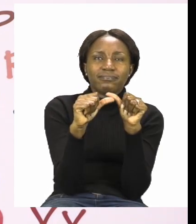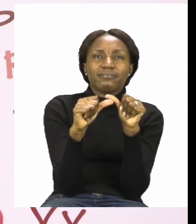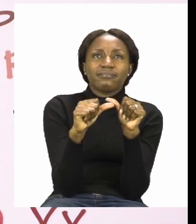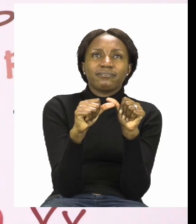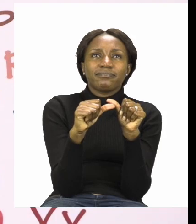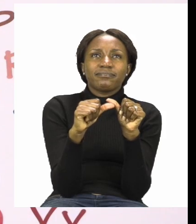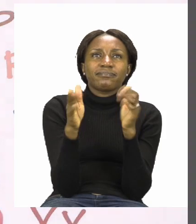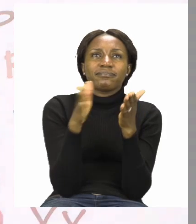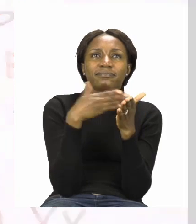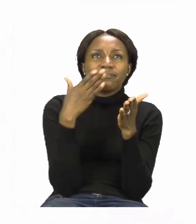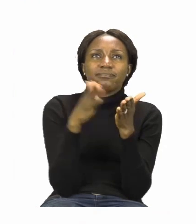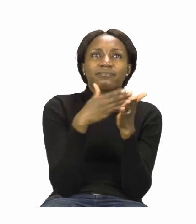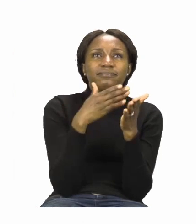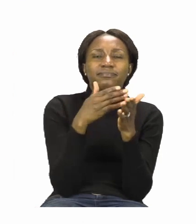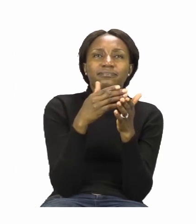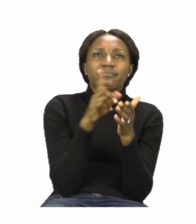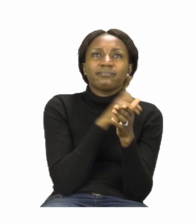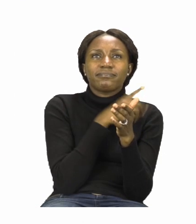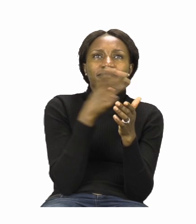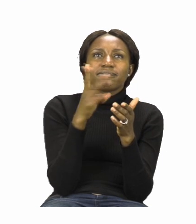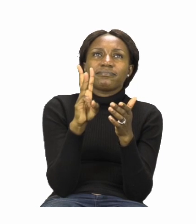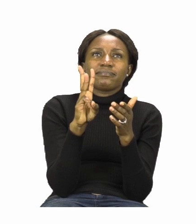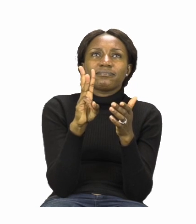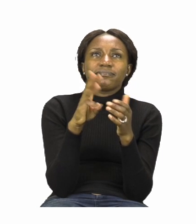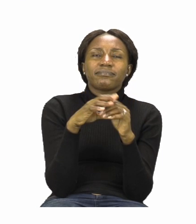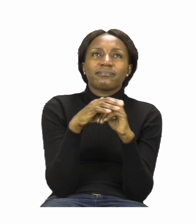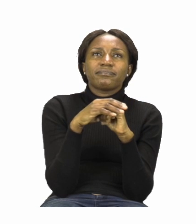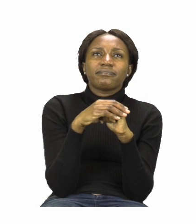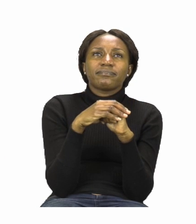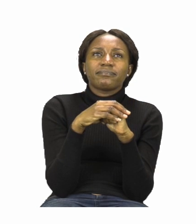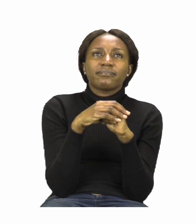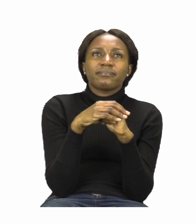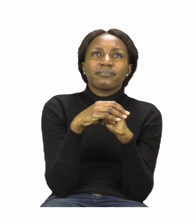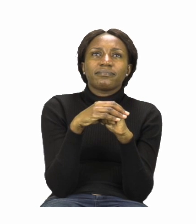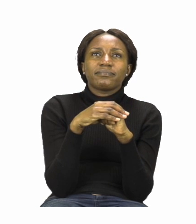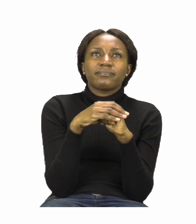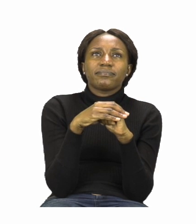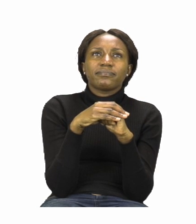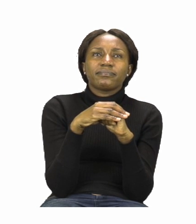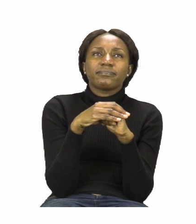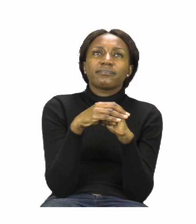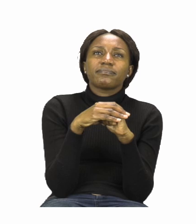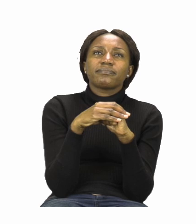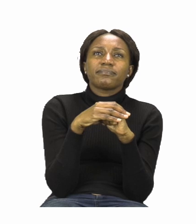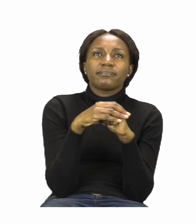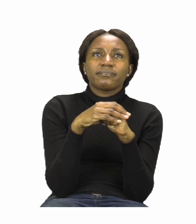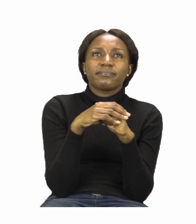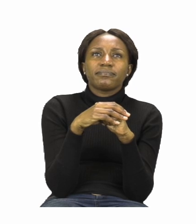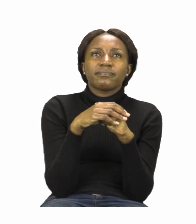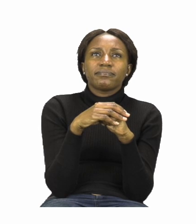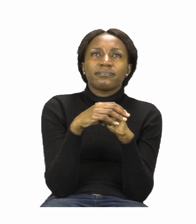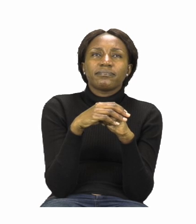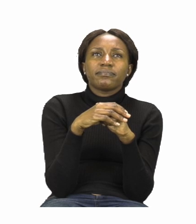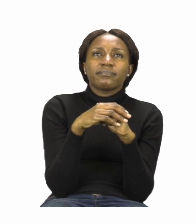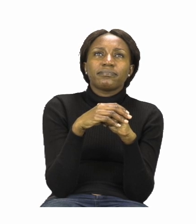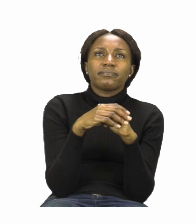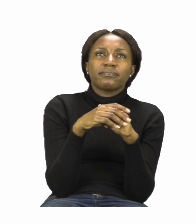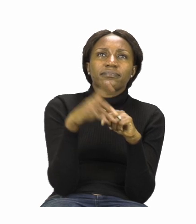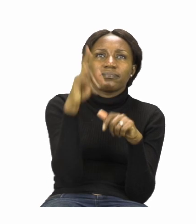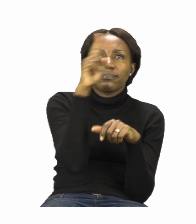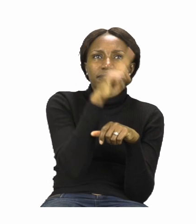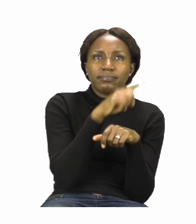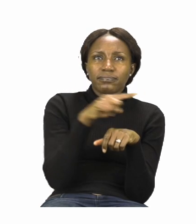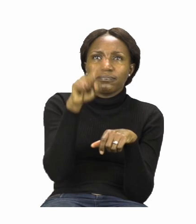page, page 16. On page 16, we are going to be circling the smaller